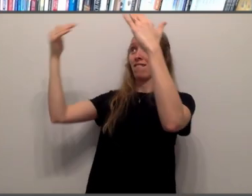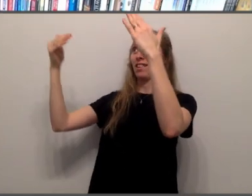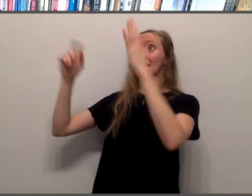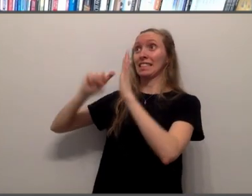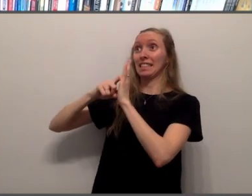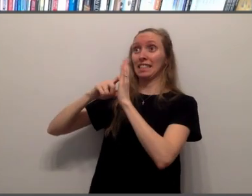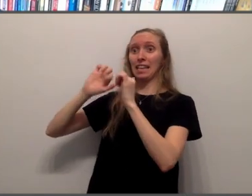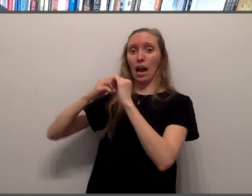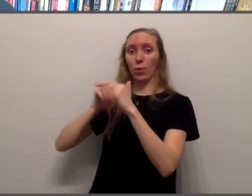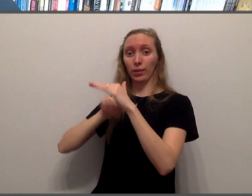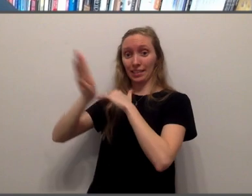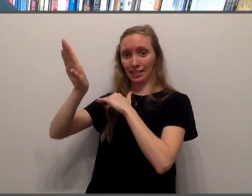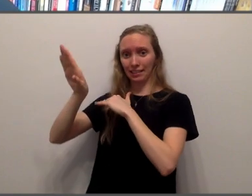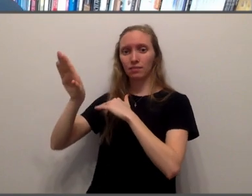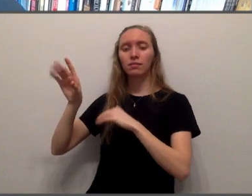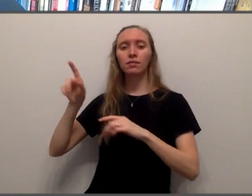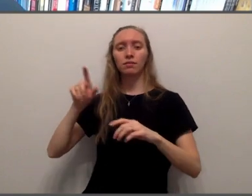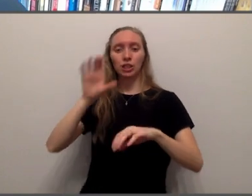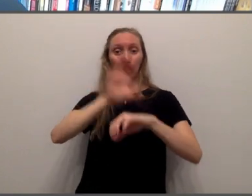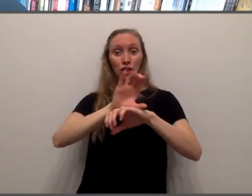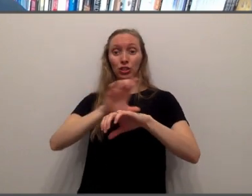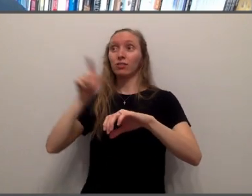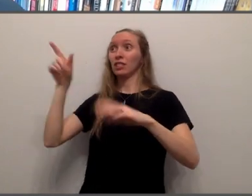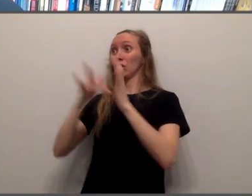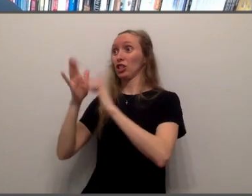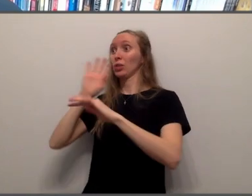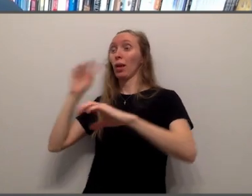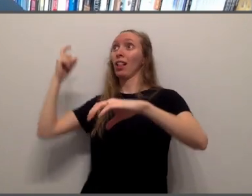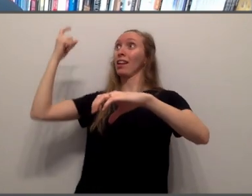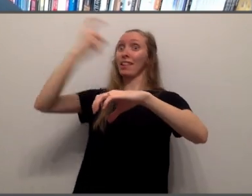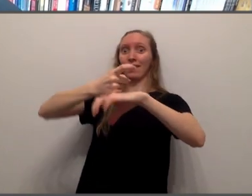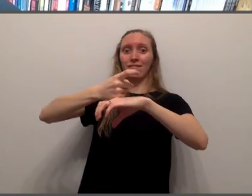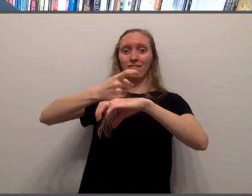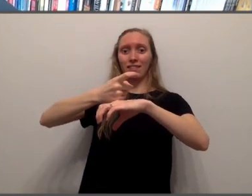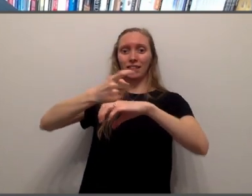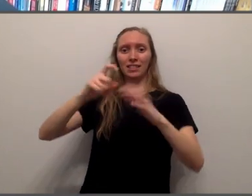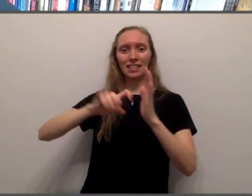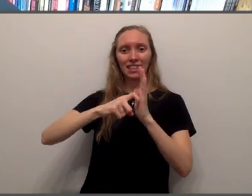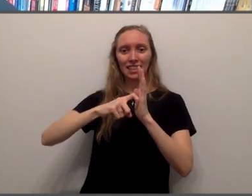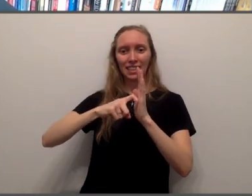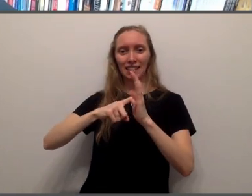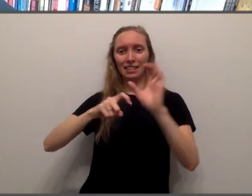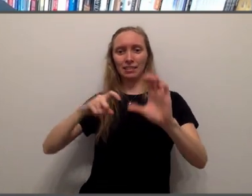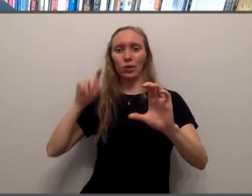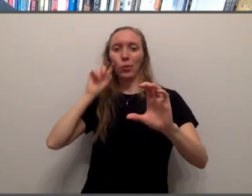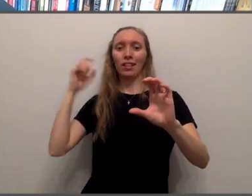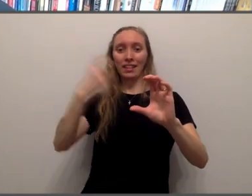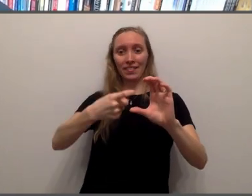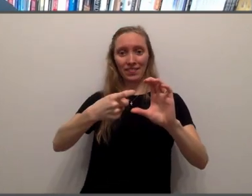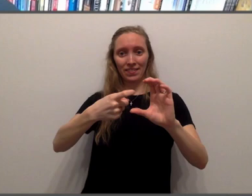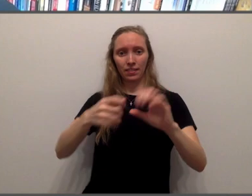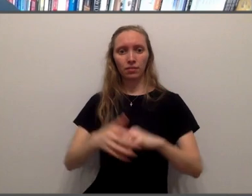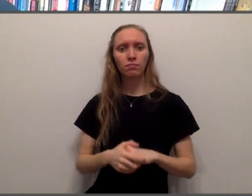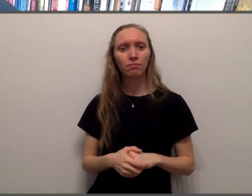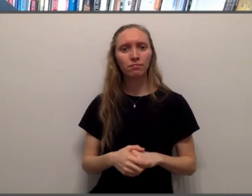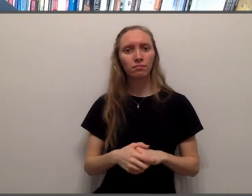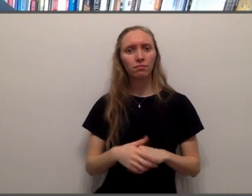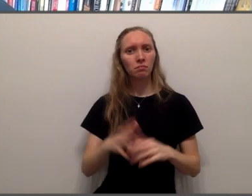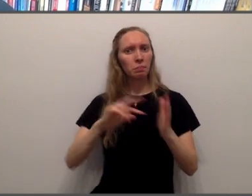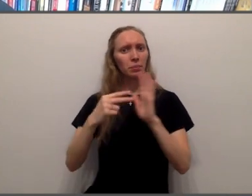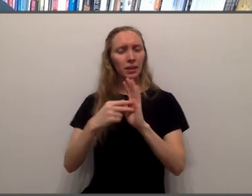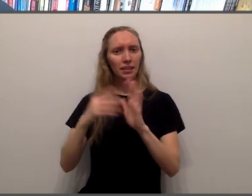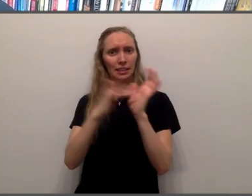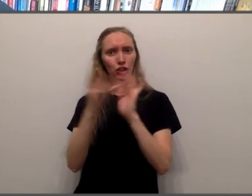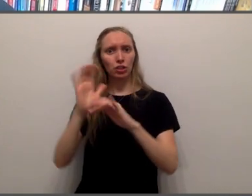church. Here's why I'm so passionate about this, because there is no plan B. Jesus says that he's given